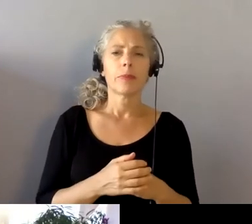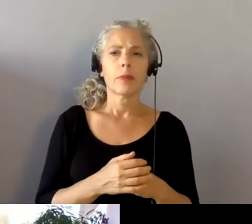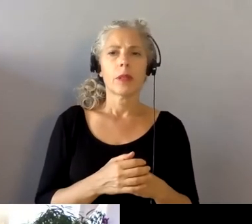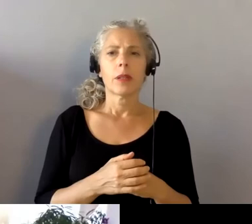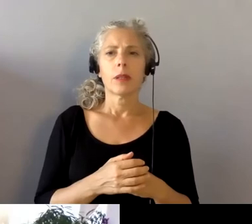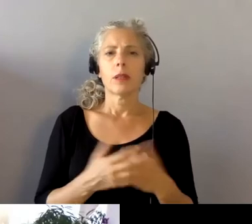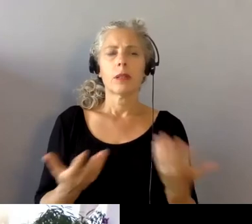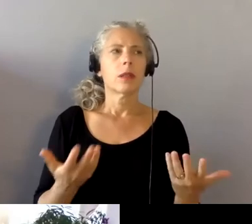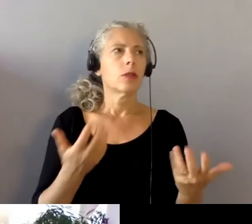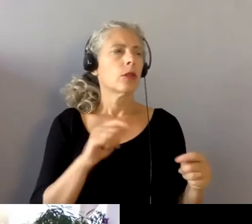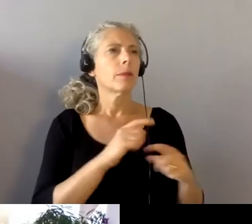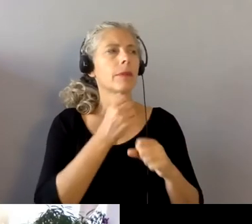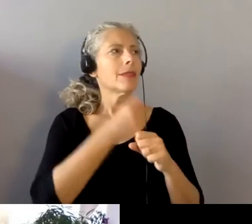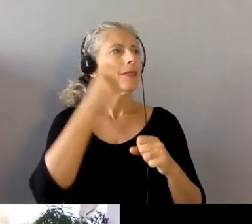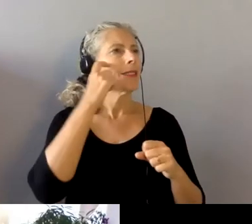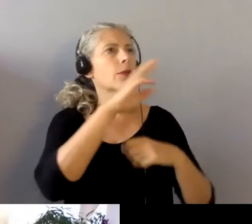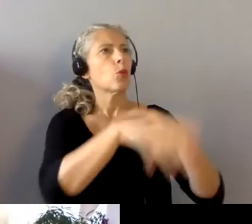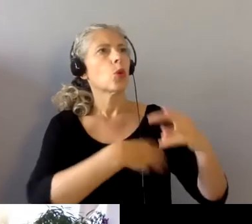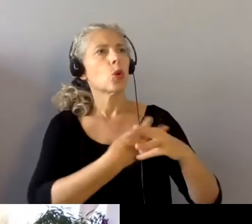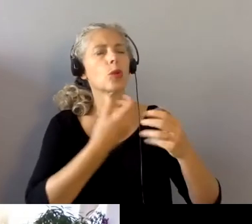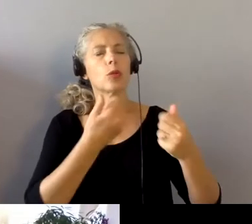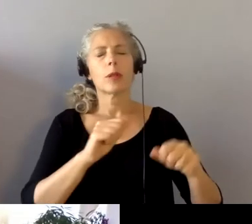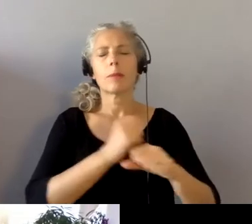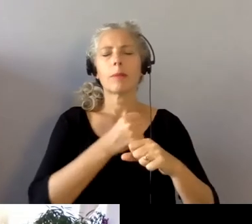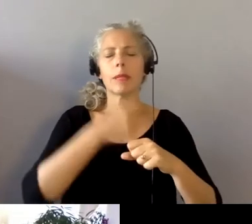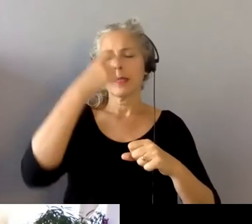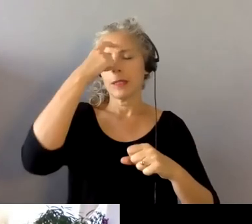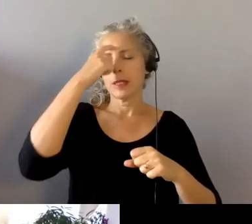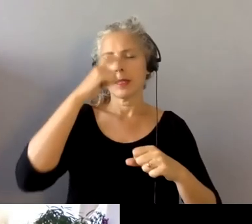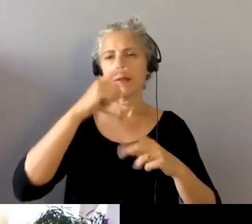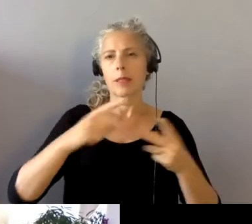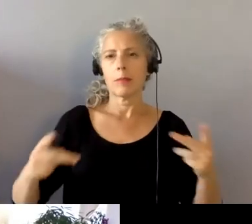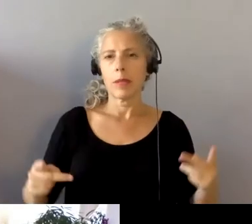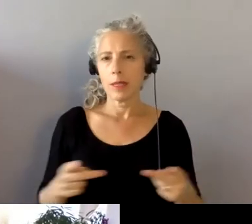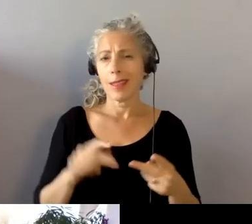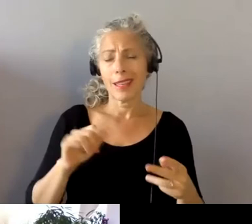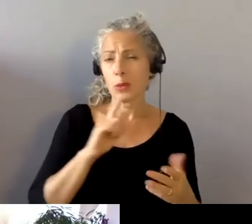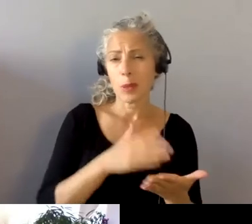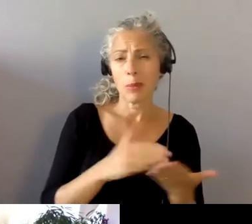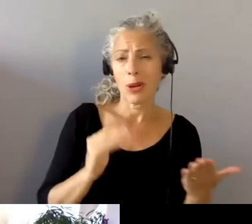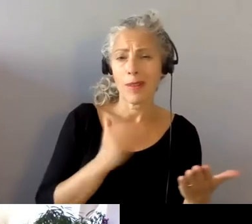make sense of our world and trying to make sense of our space. And this is part of like Homo sapiens, like